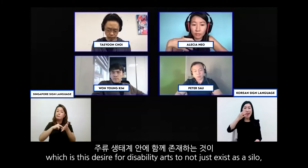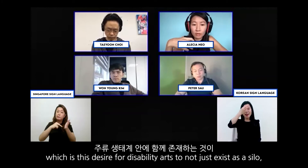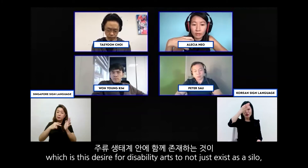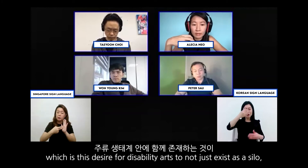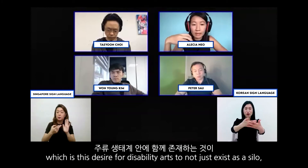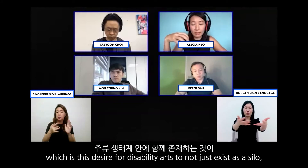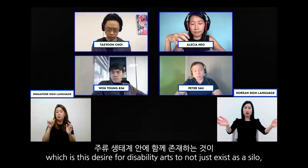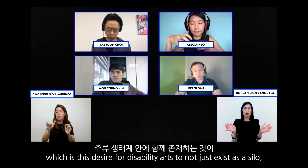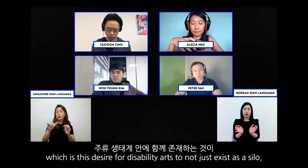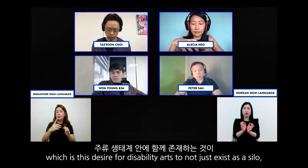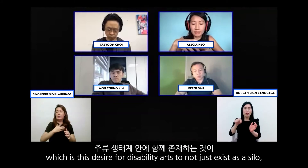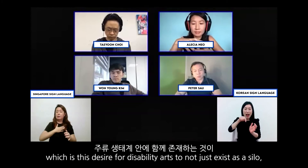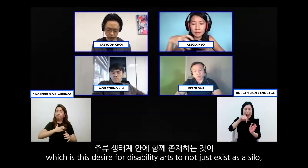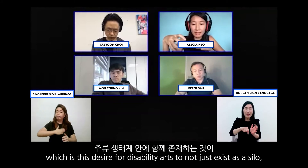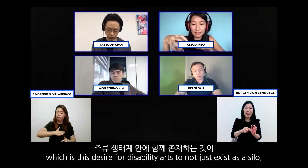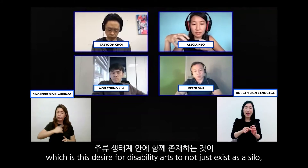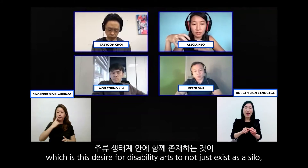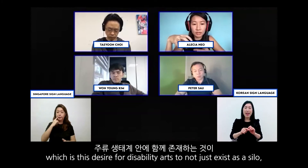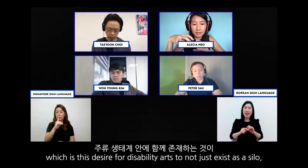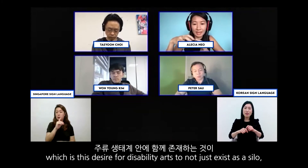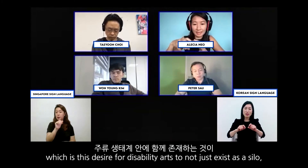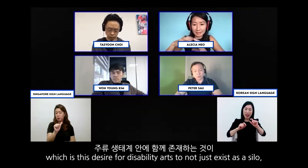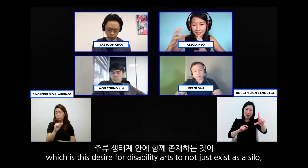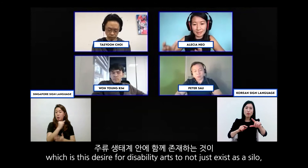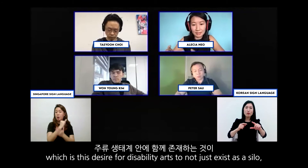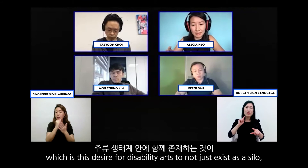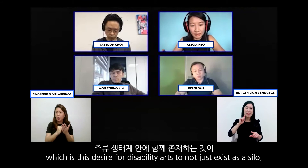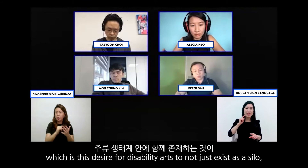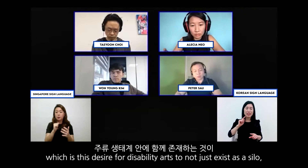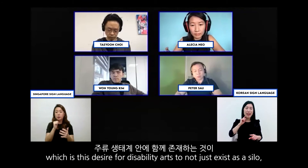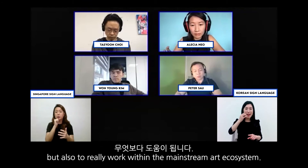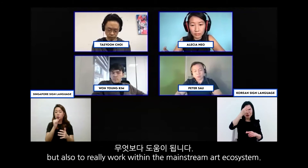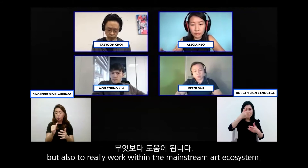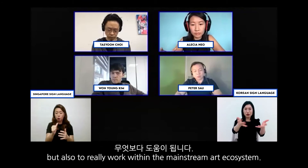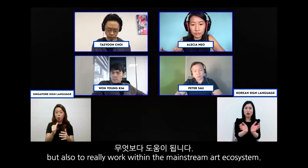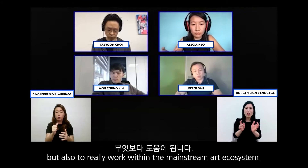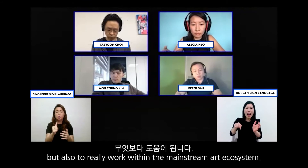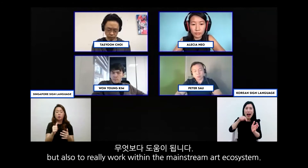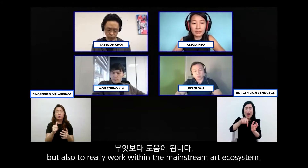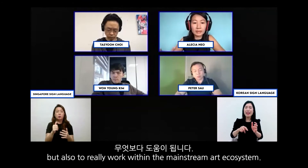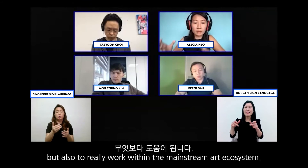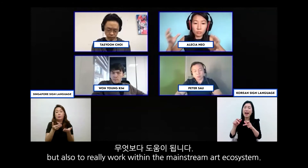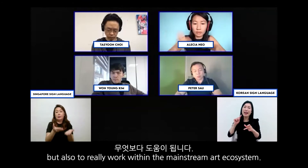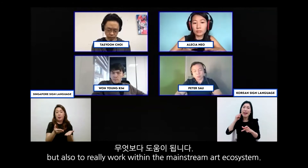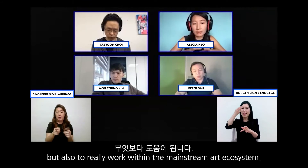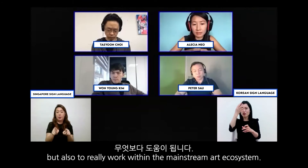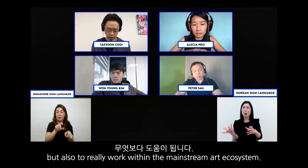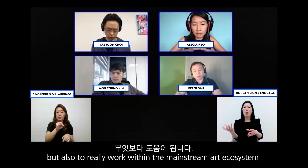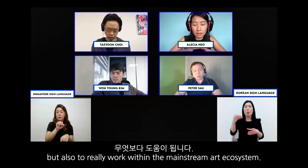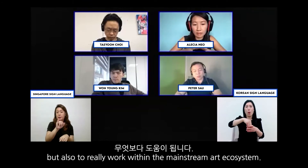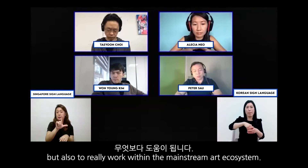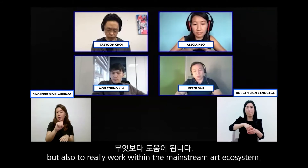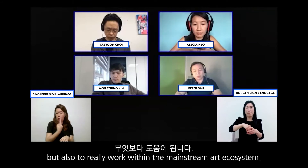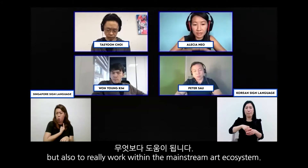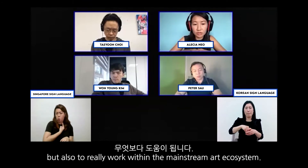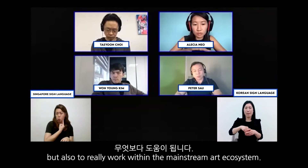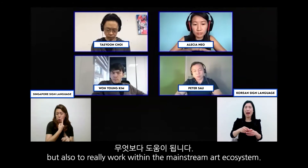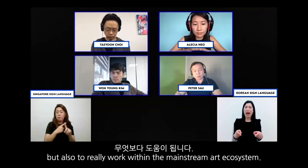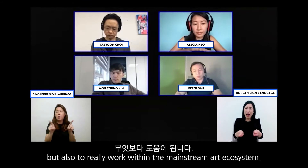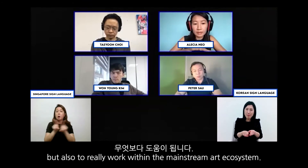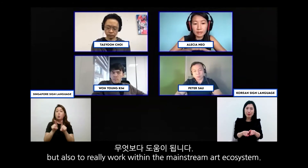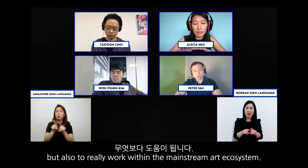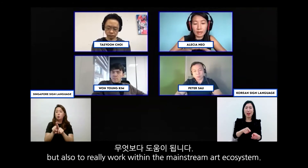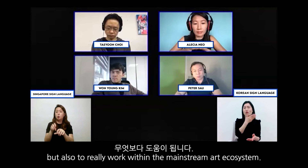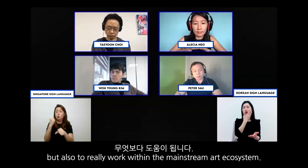for disability arts to not just exist as a silo, but also to really work within the